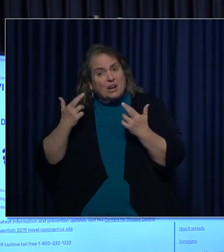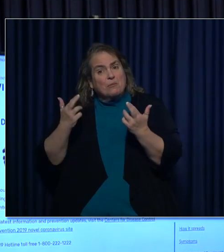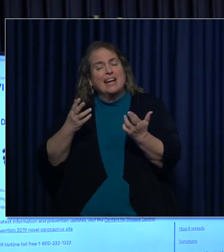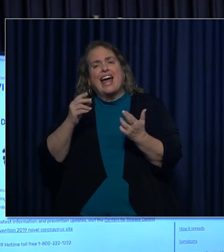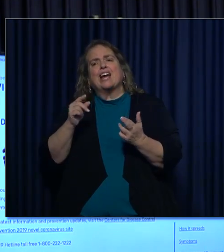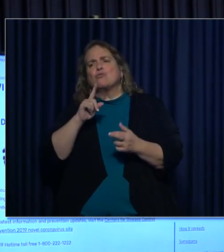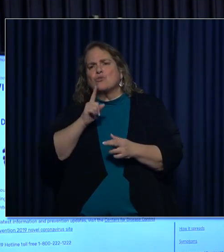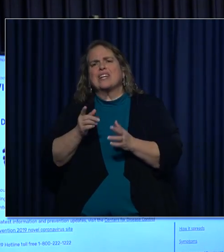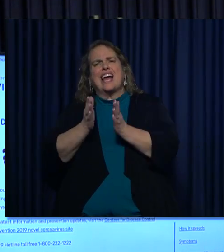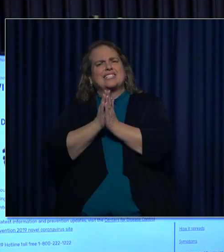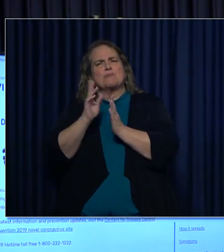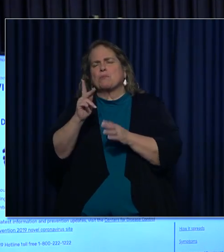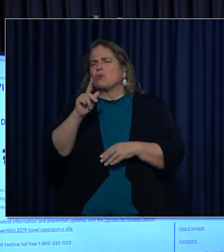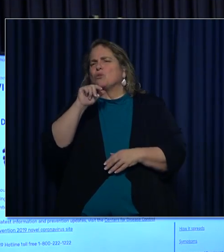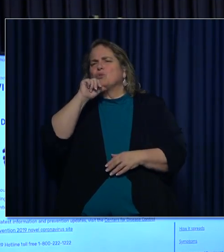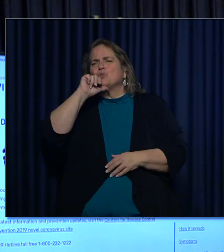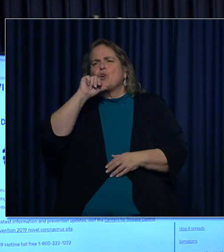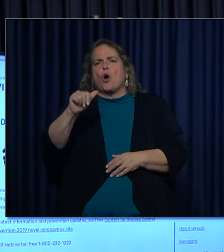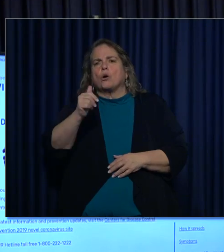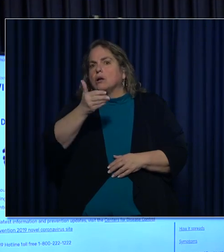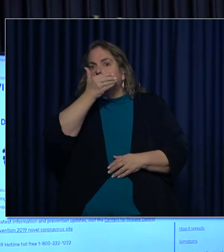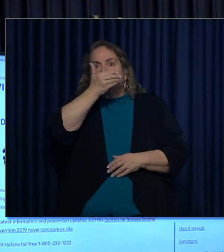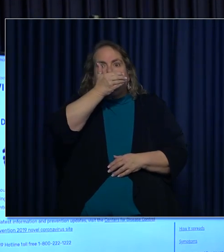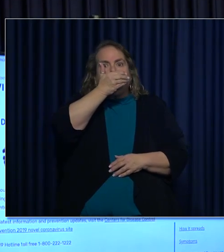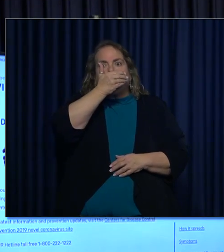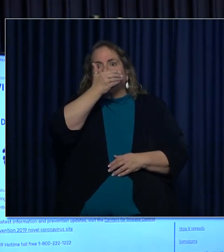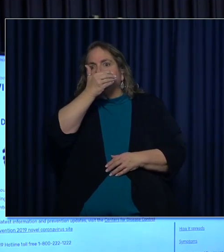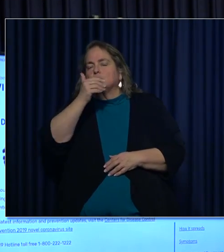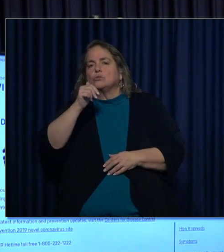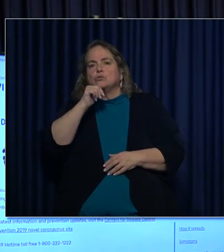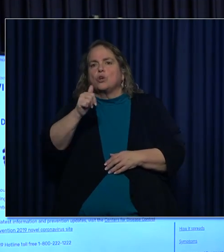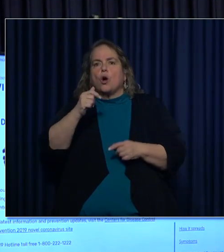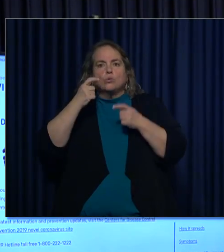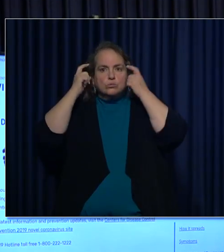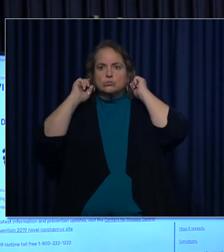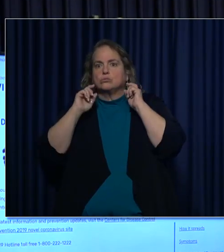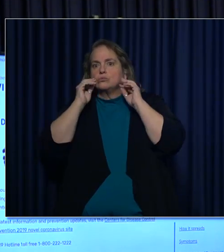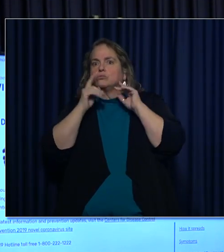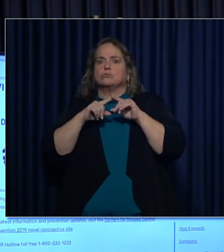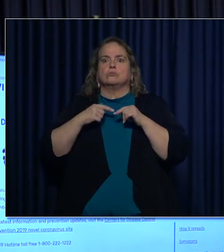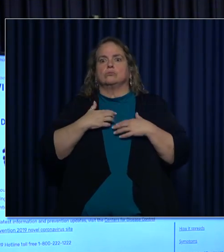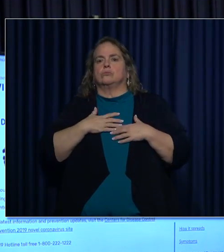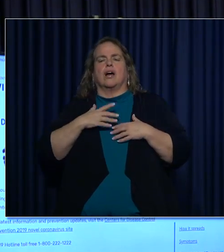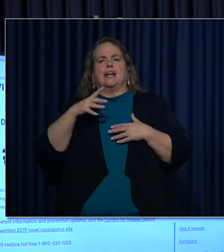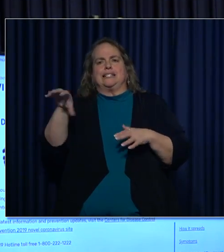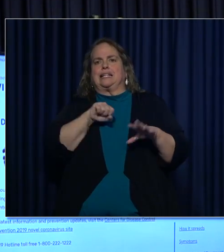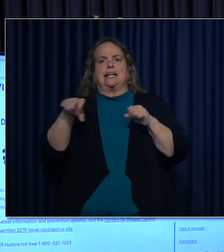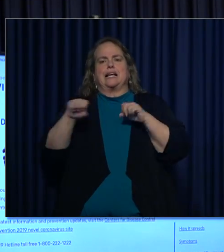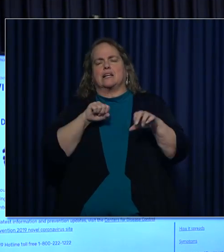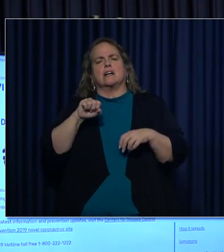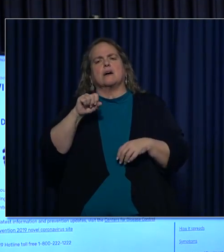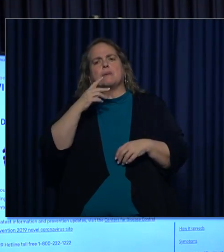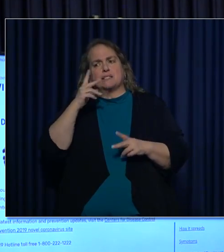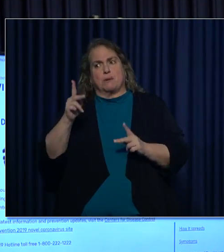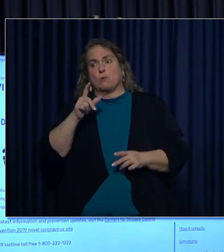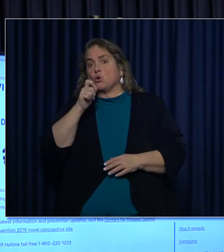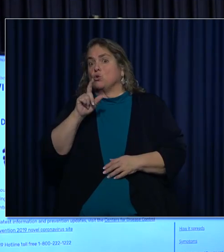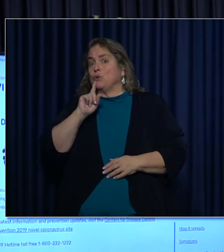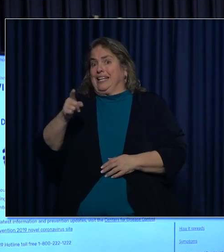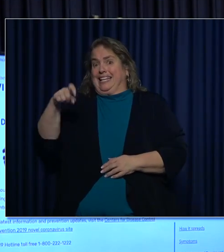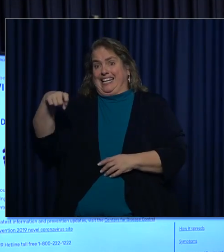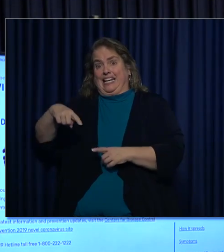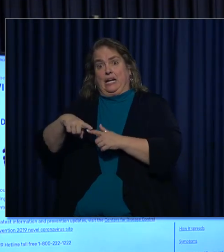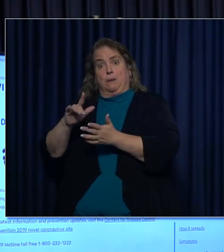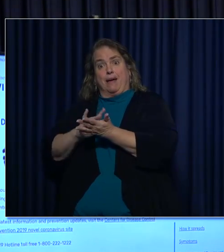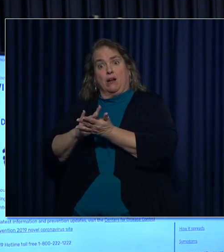not aggregate those masks, so they not take them to themselves so that they're not available for people who need them in medical settings